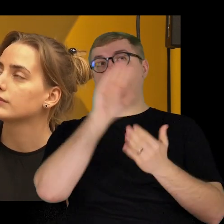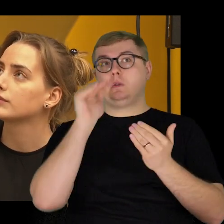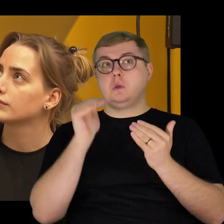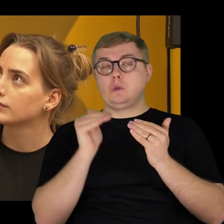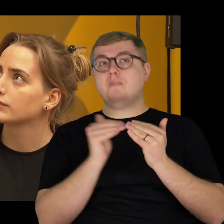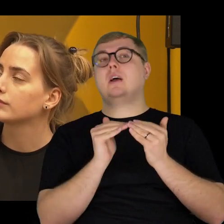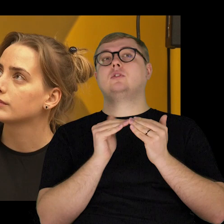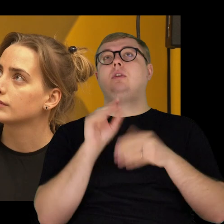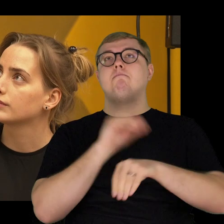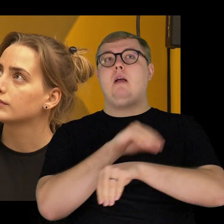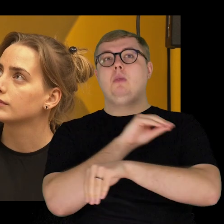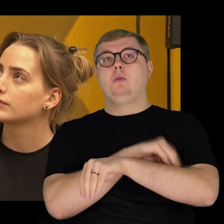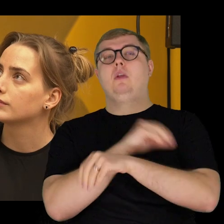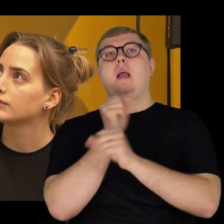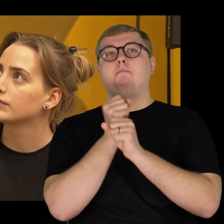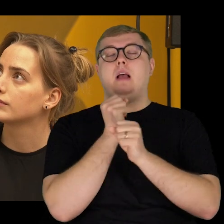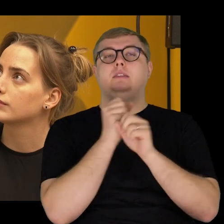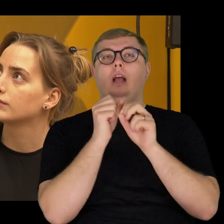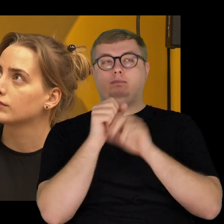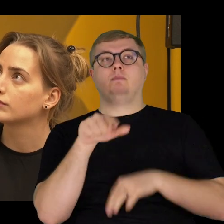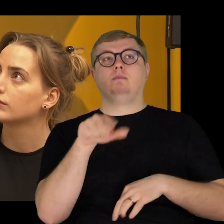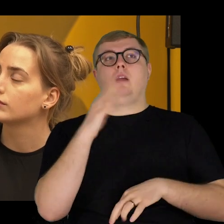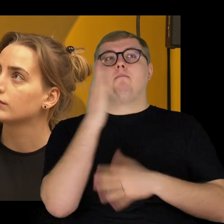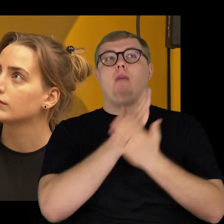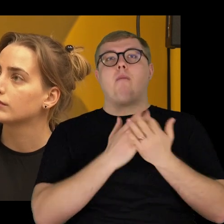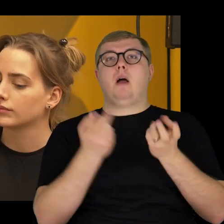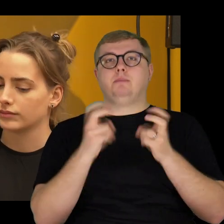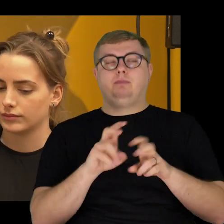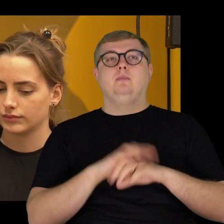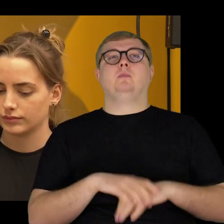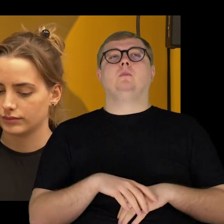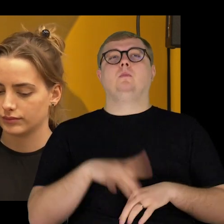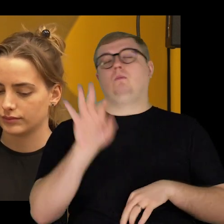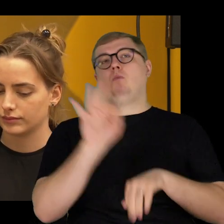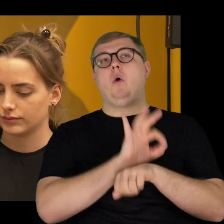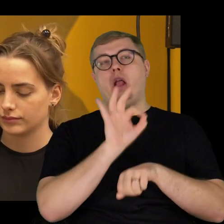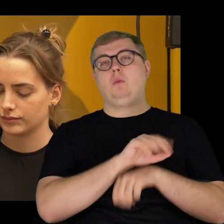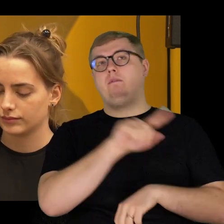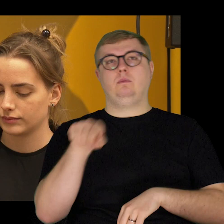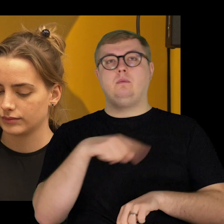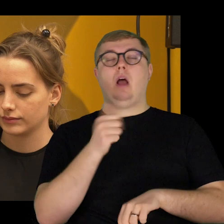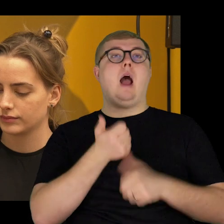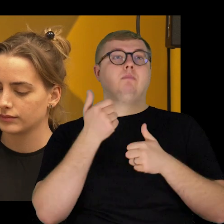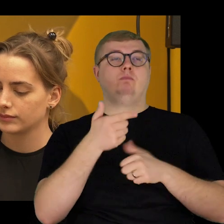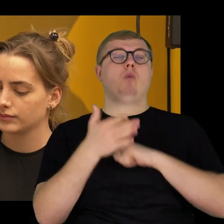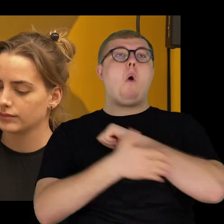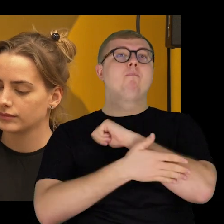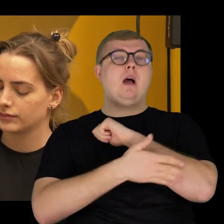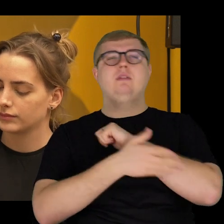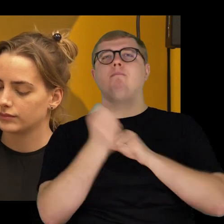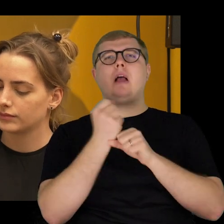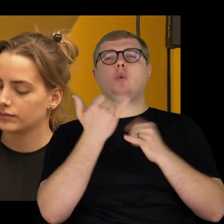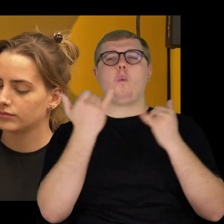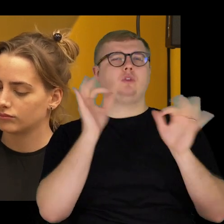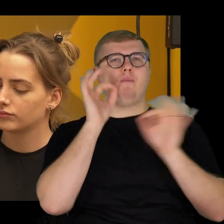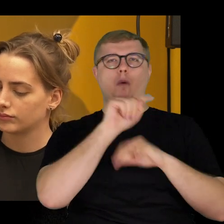this mapping methodology for projects, which are working with different, I would say,